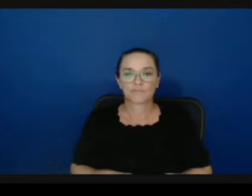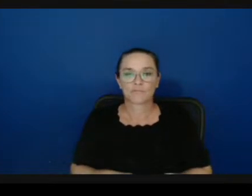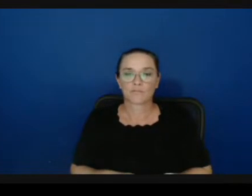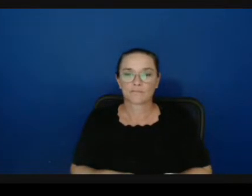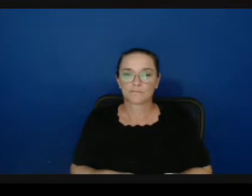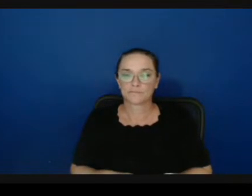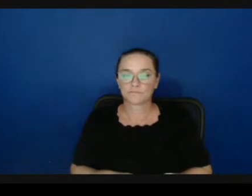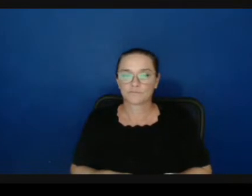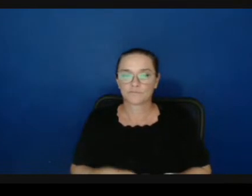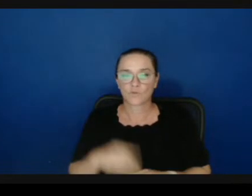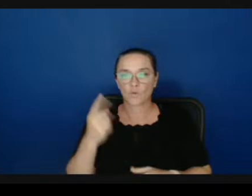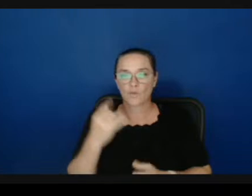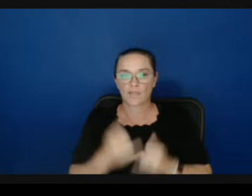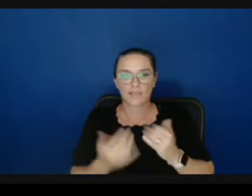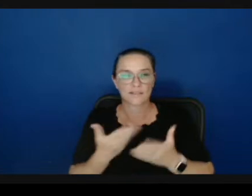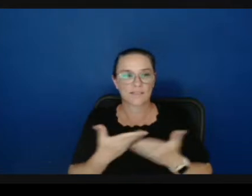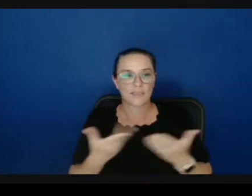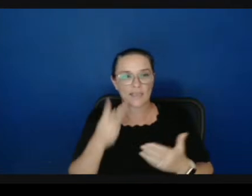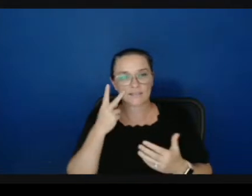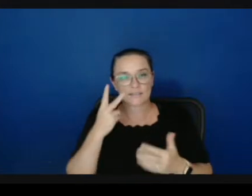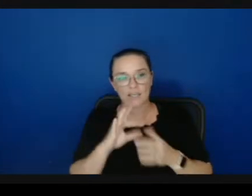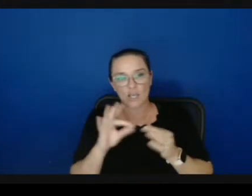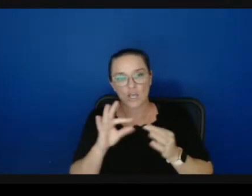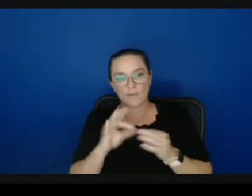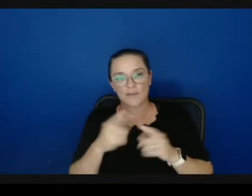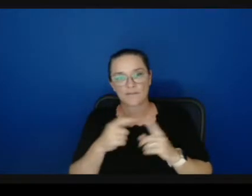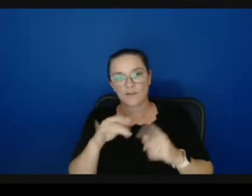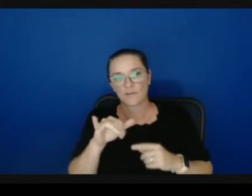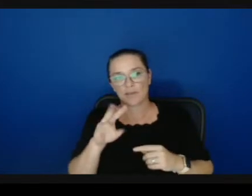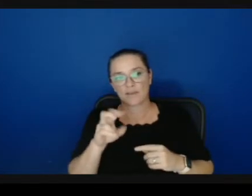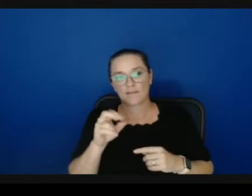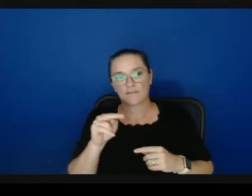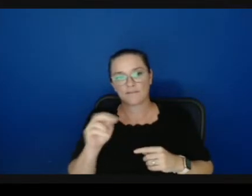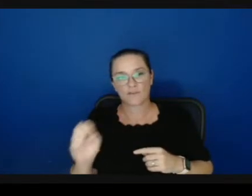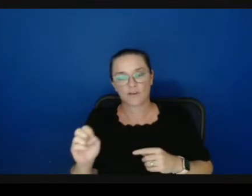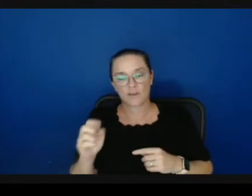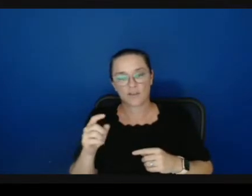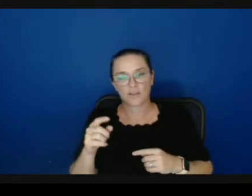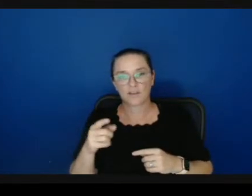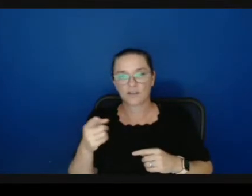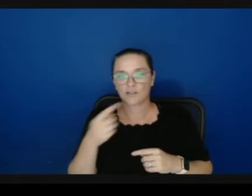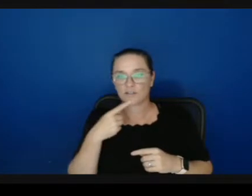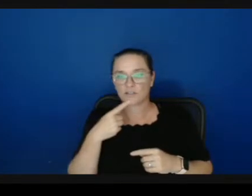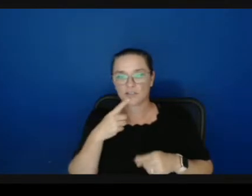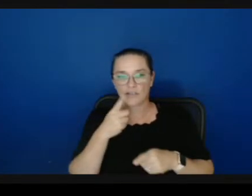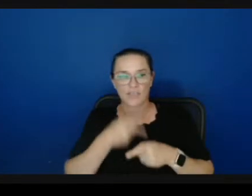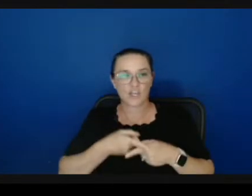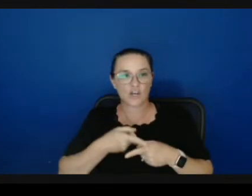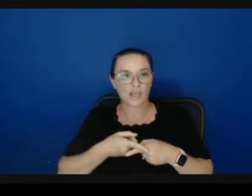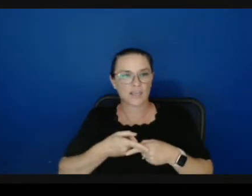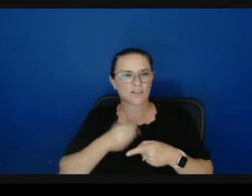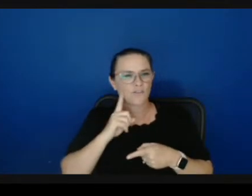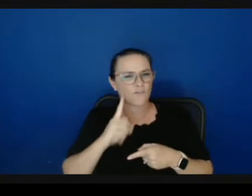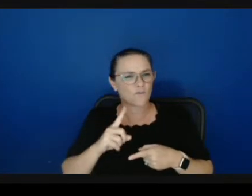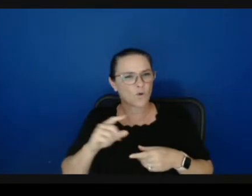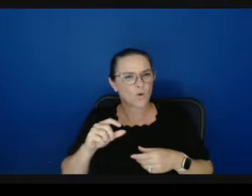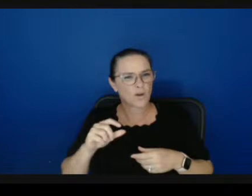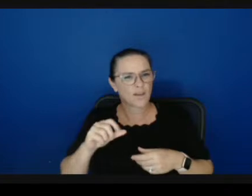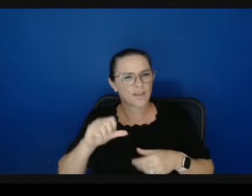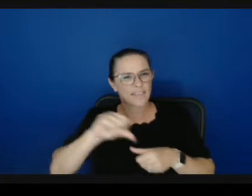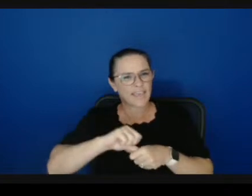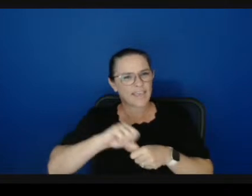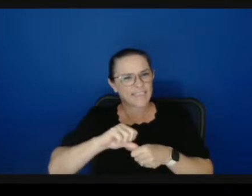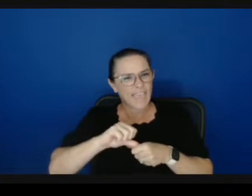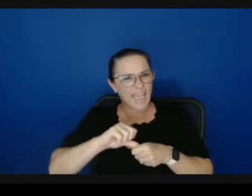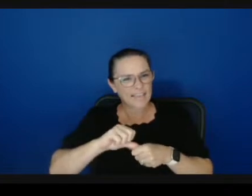just one last thing here. I see a comment from Yvonne on this little closure. She says it's only the intersection where you go to the gas station at KMC and the road to the